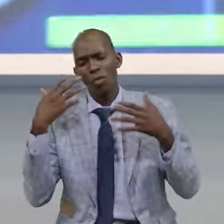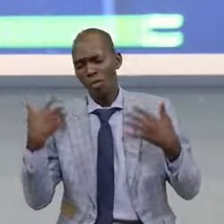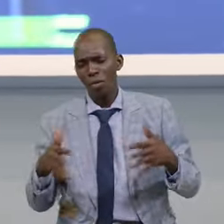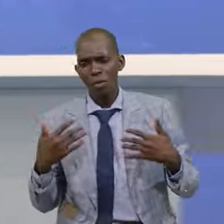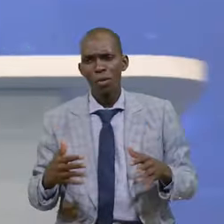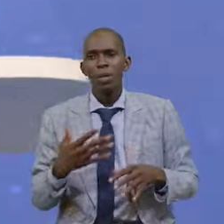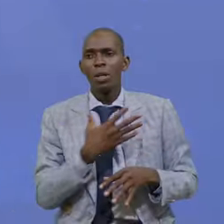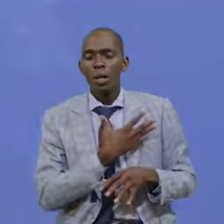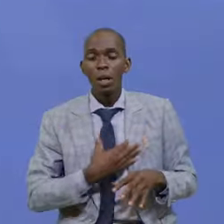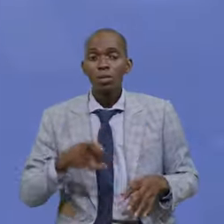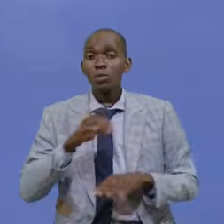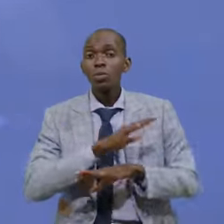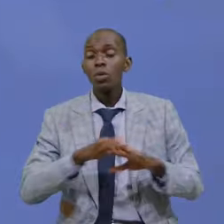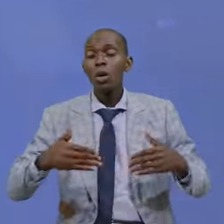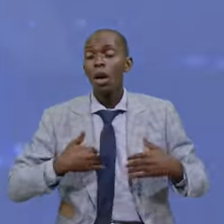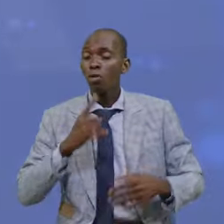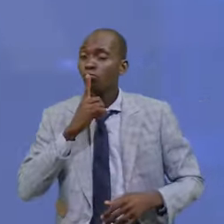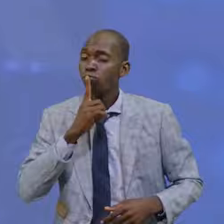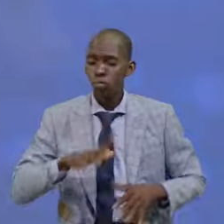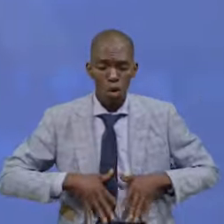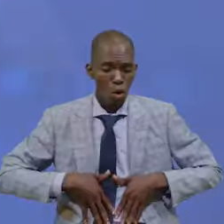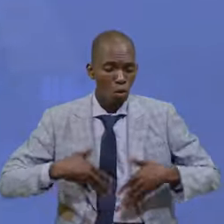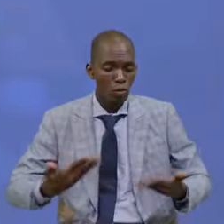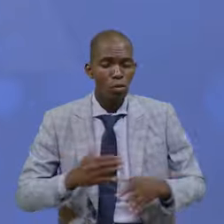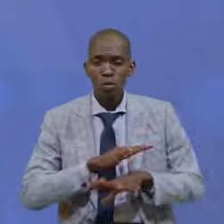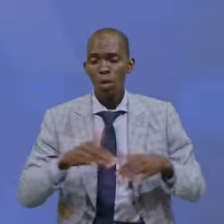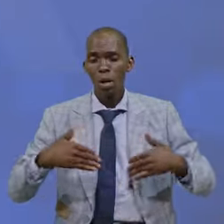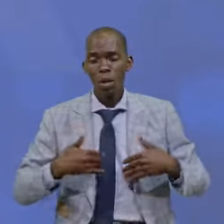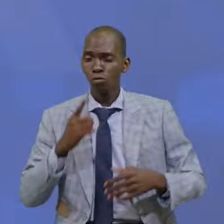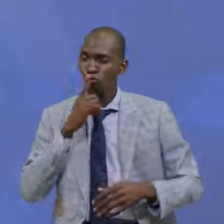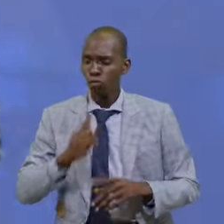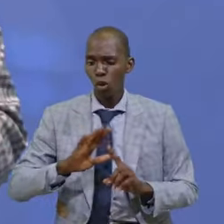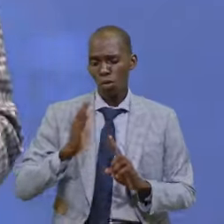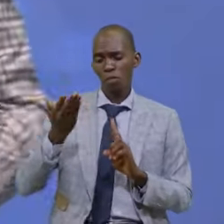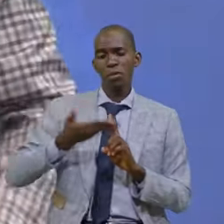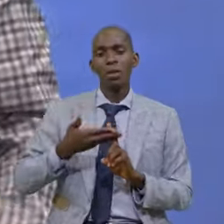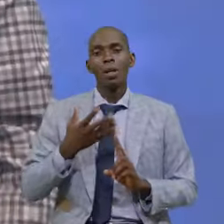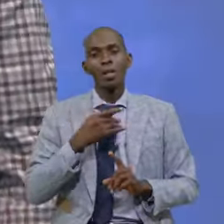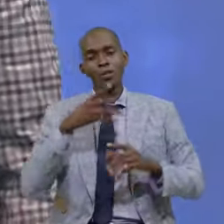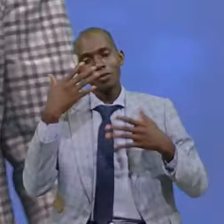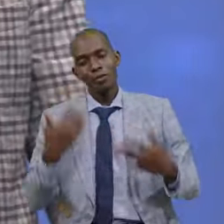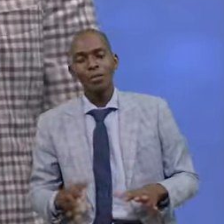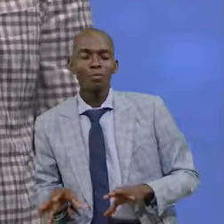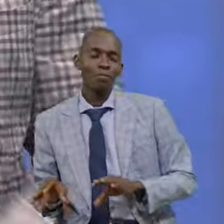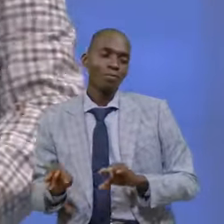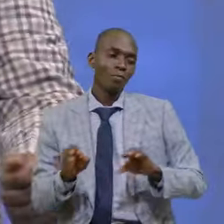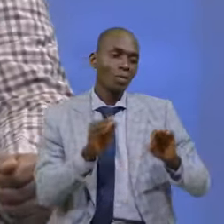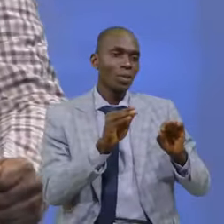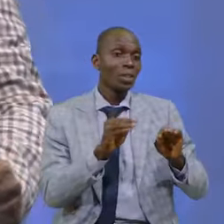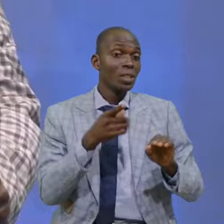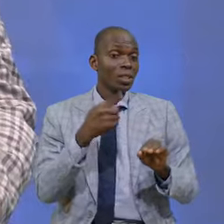real confession and real conversion and real conviction. And then you go back there. The slave driver